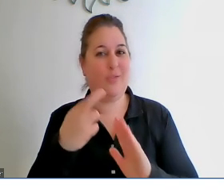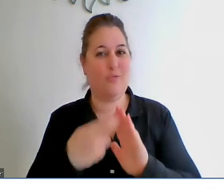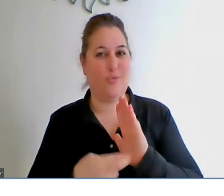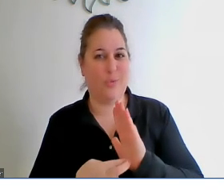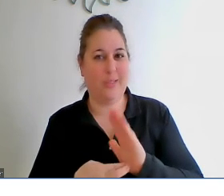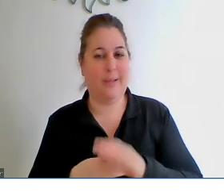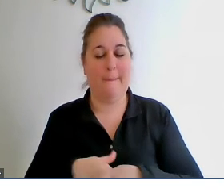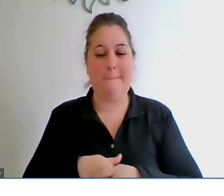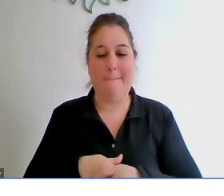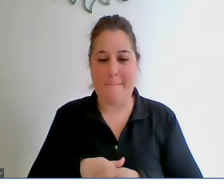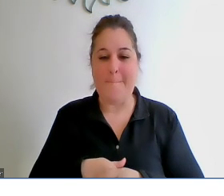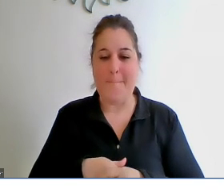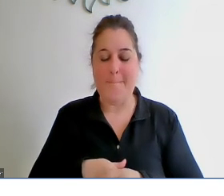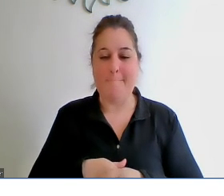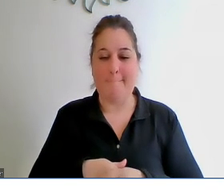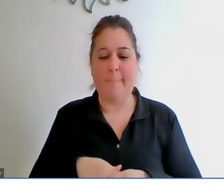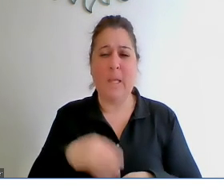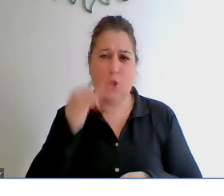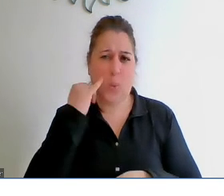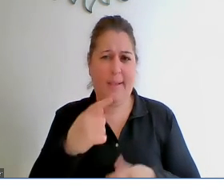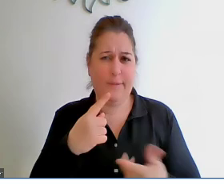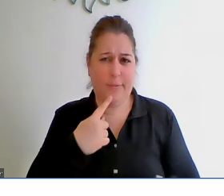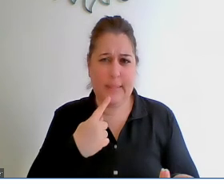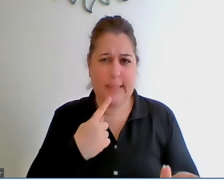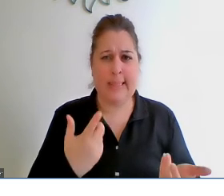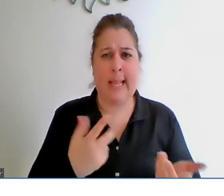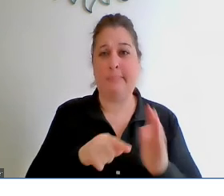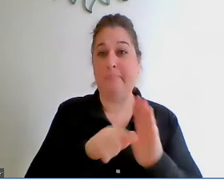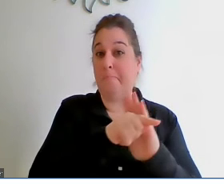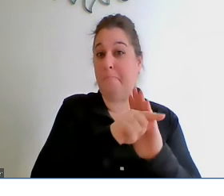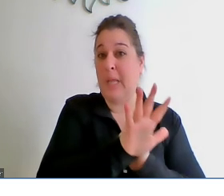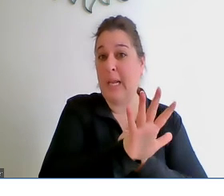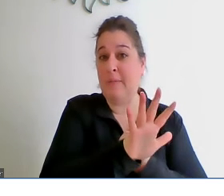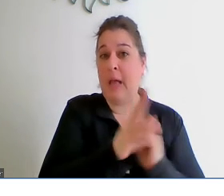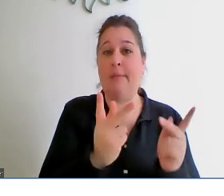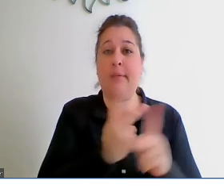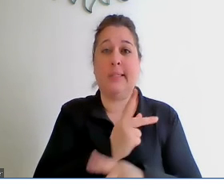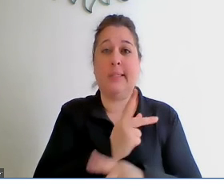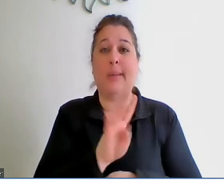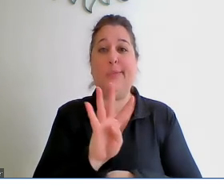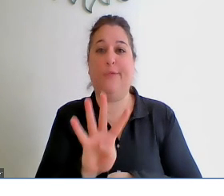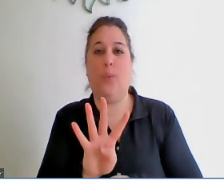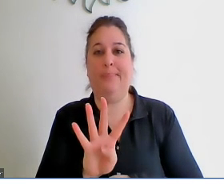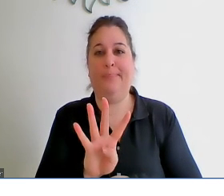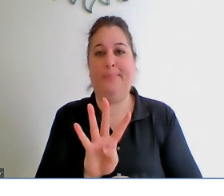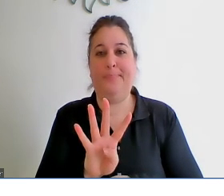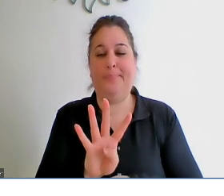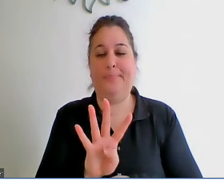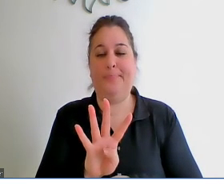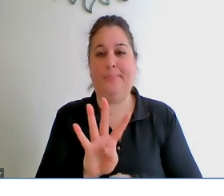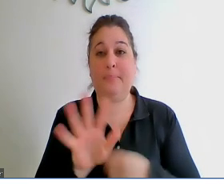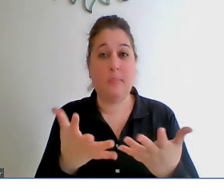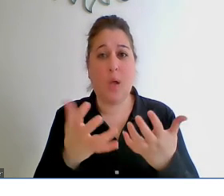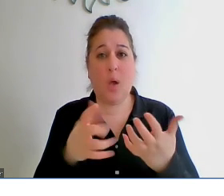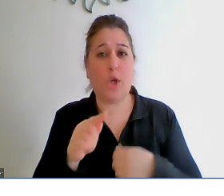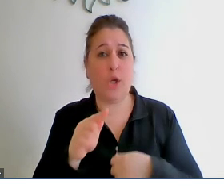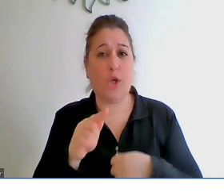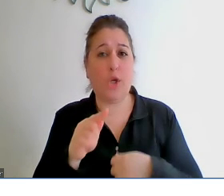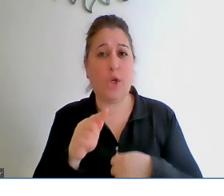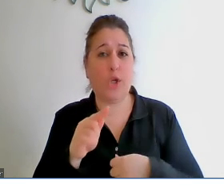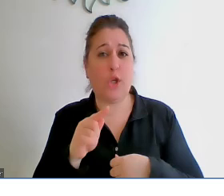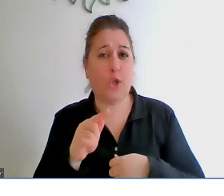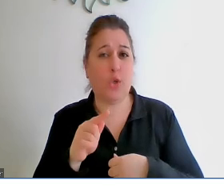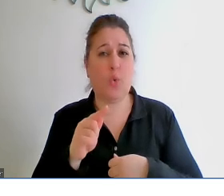and dividing integers, okay? So when I give you a number like -5 times 4,